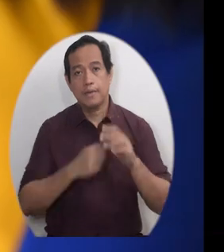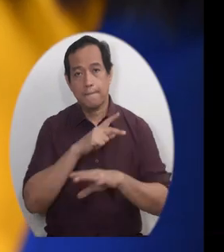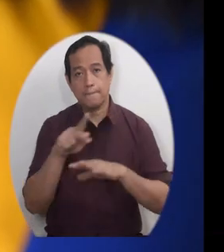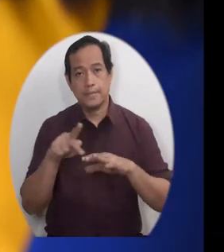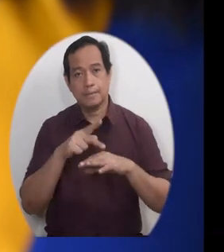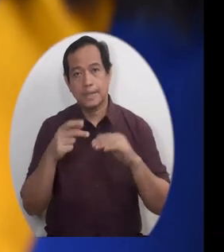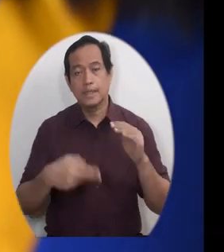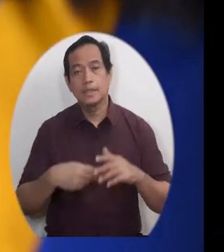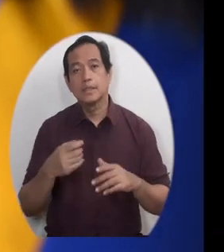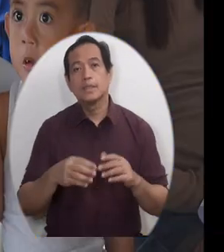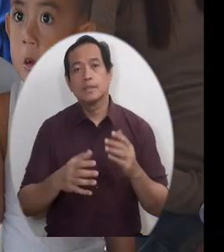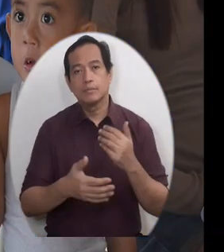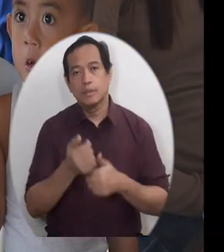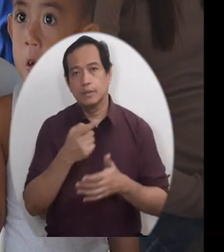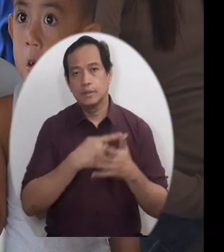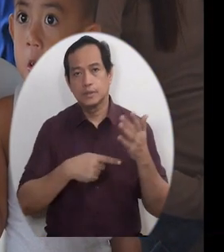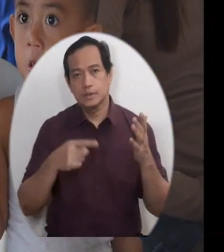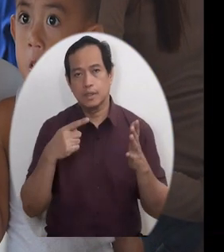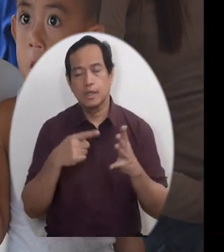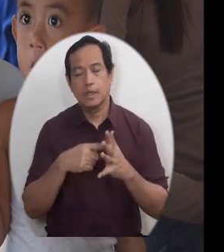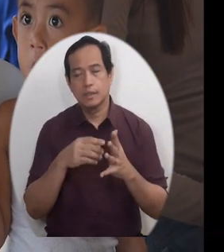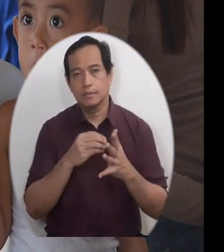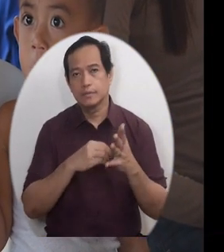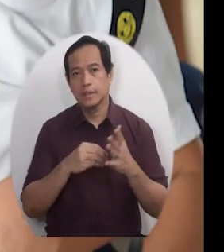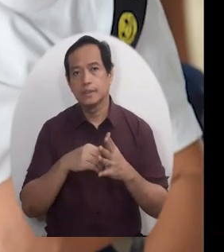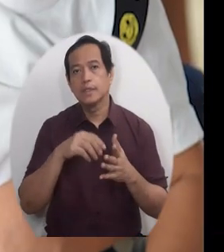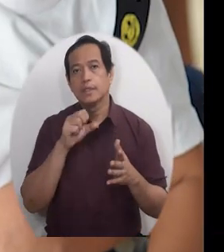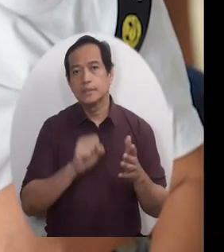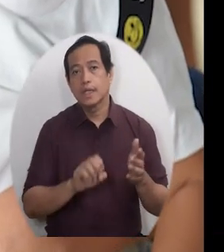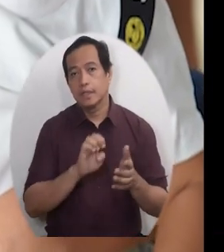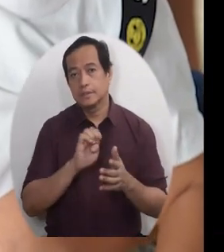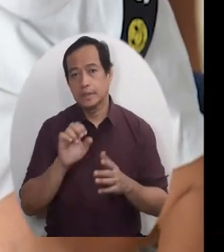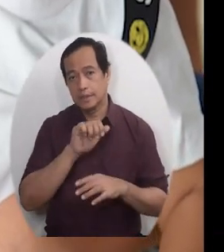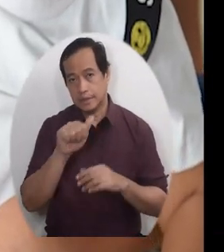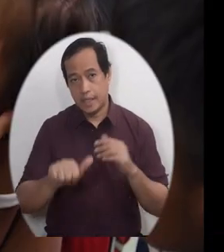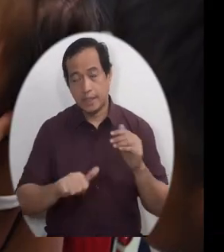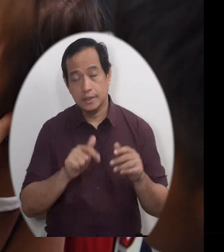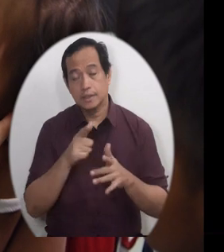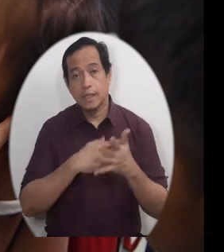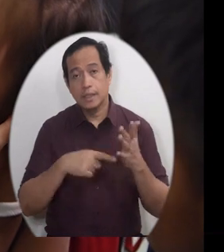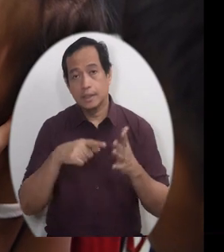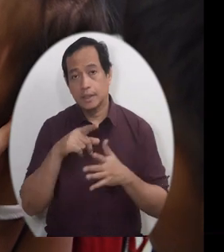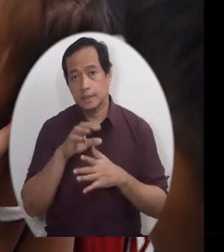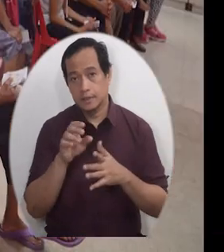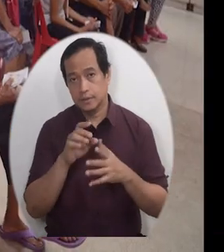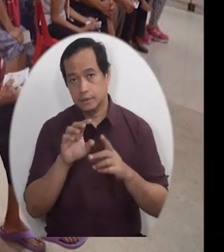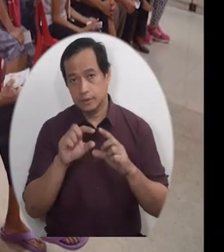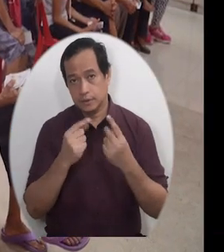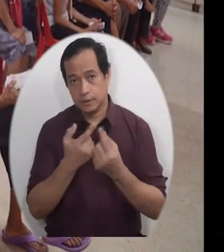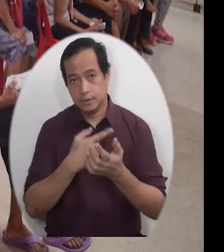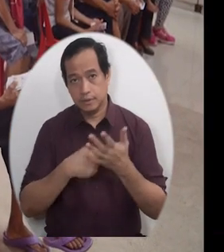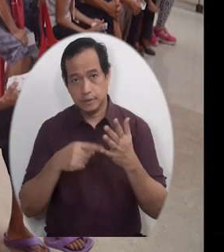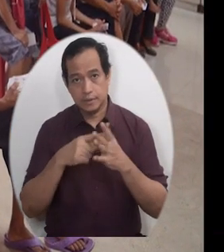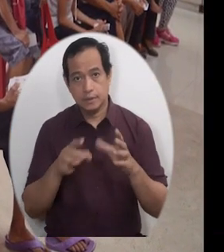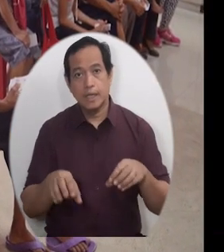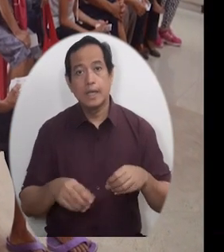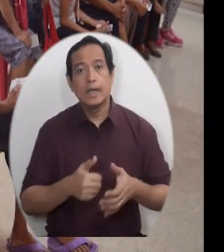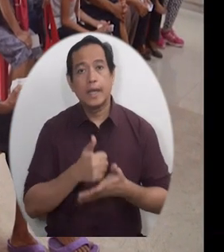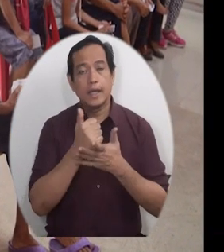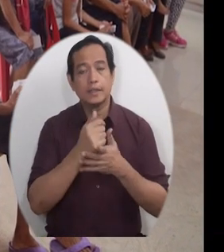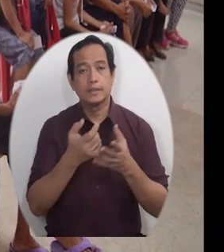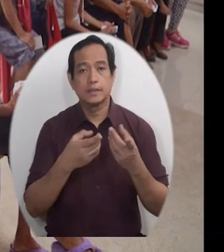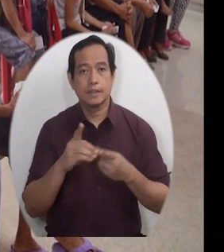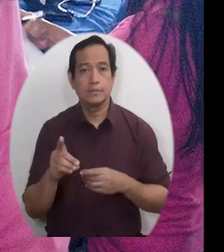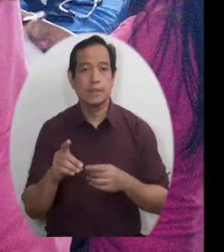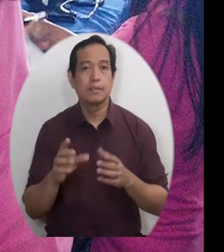A significant proportion of Filipinos live below the poverty line, with the incidence of poverty in the Philippines higher than